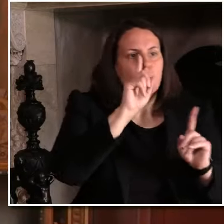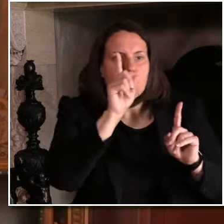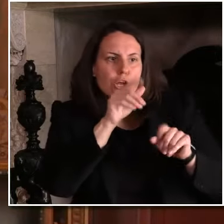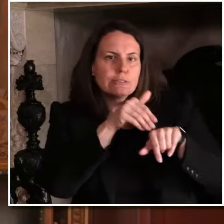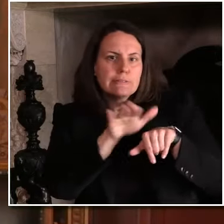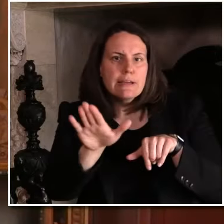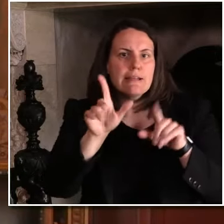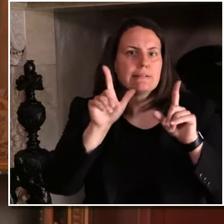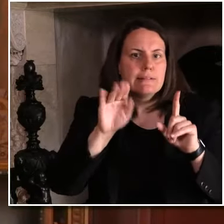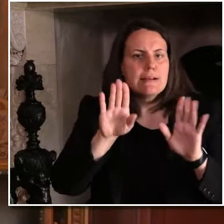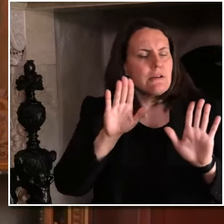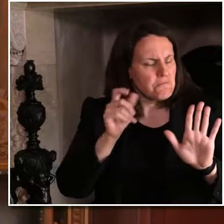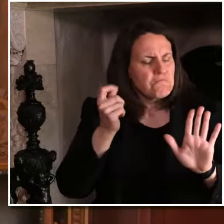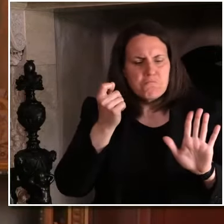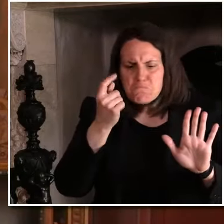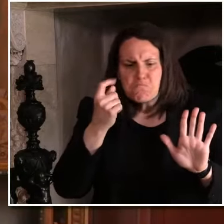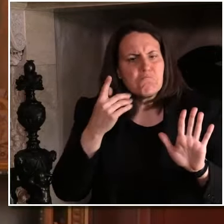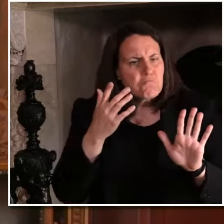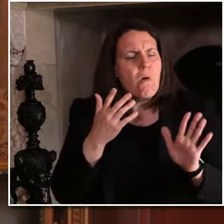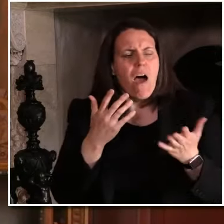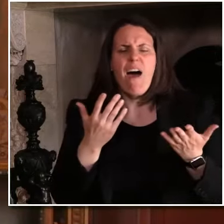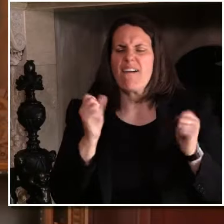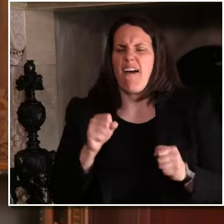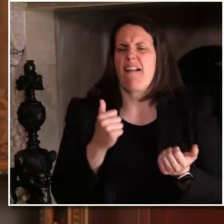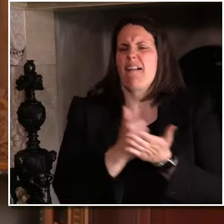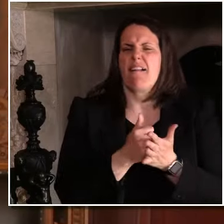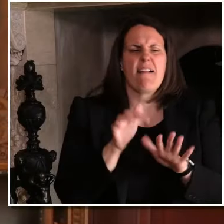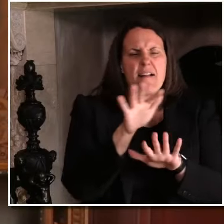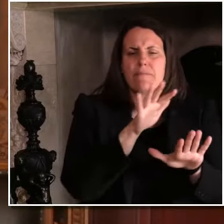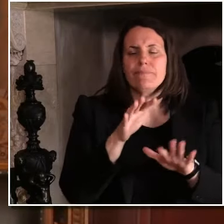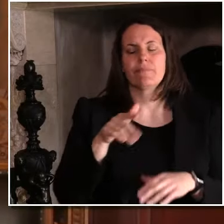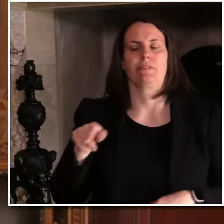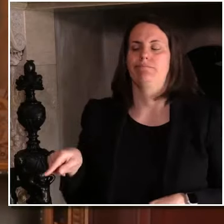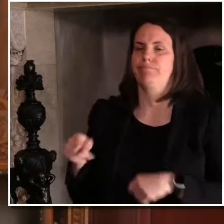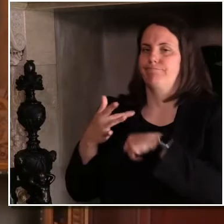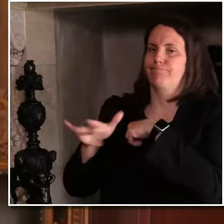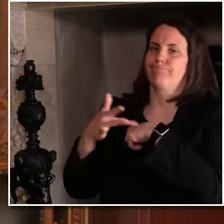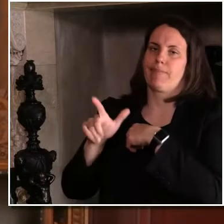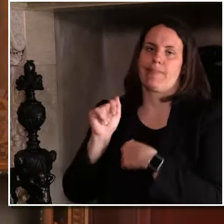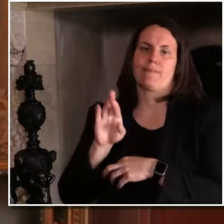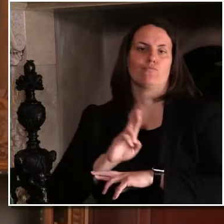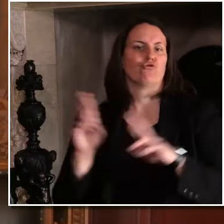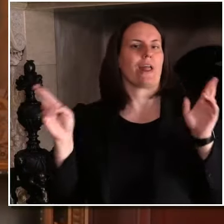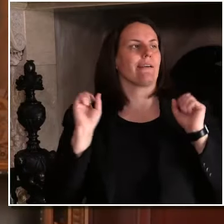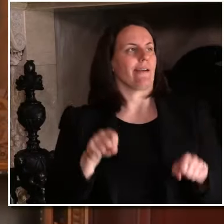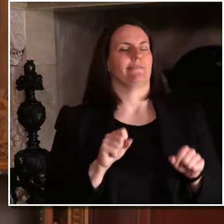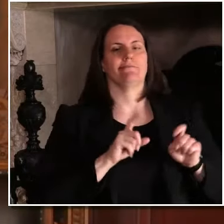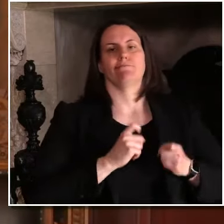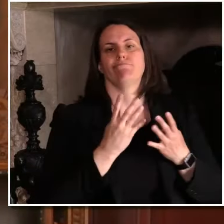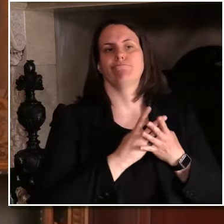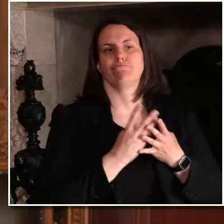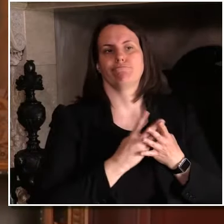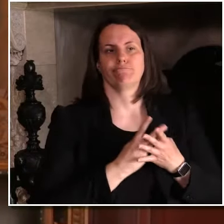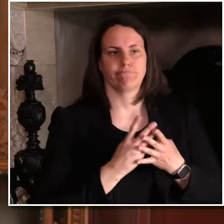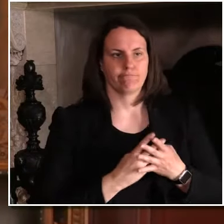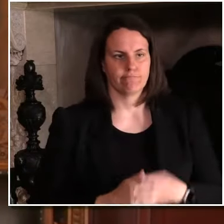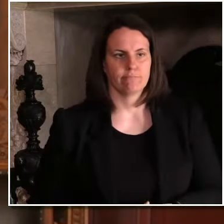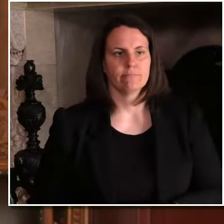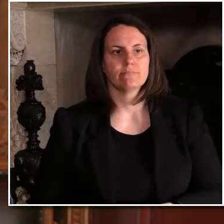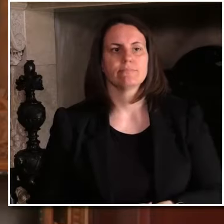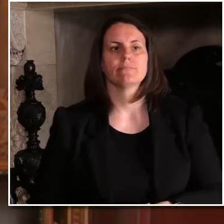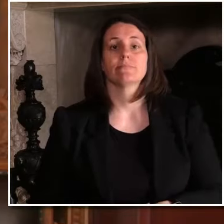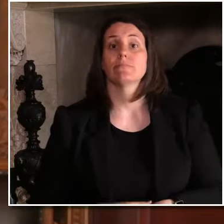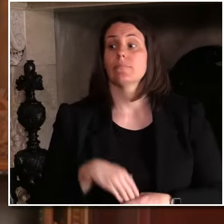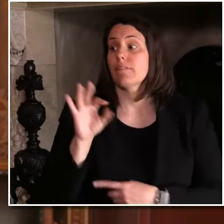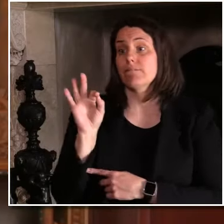Most outpatient clinics have very low volume, and now that influenza season has passed, there aren't as many people going to clinics with